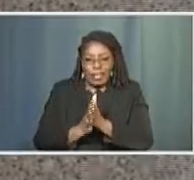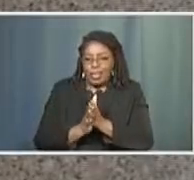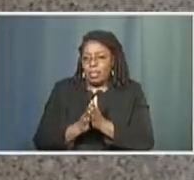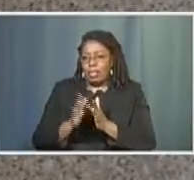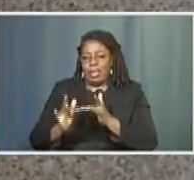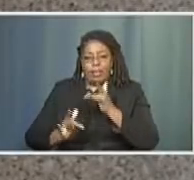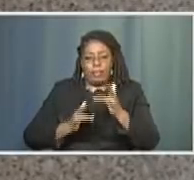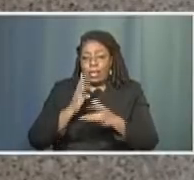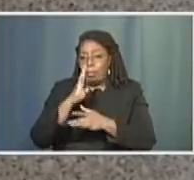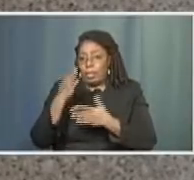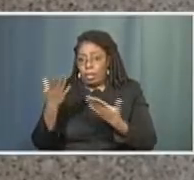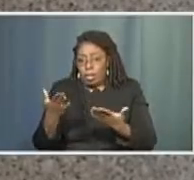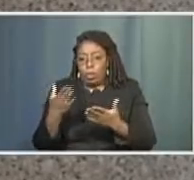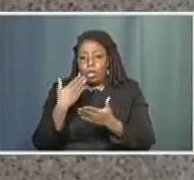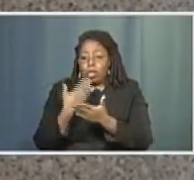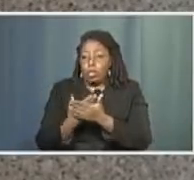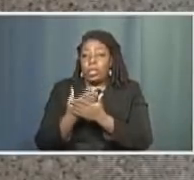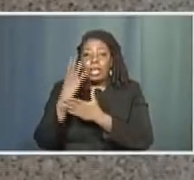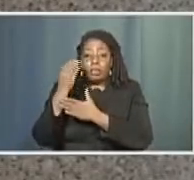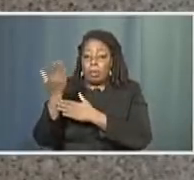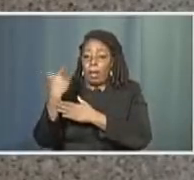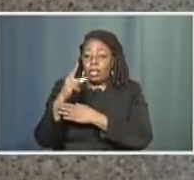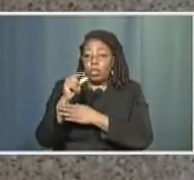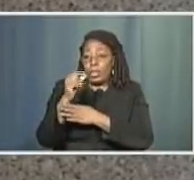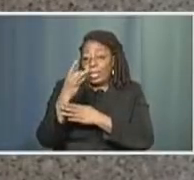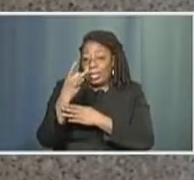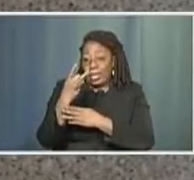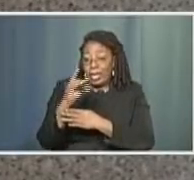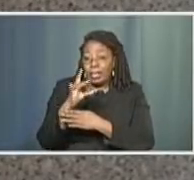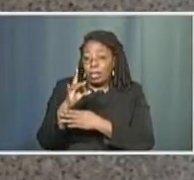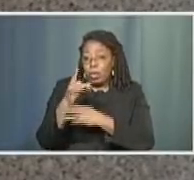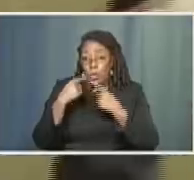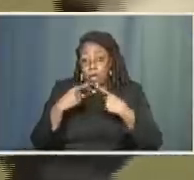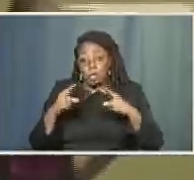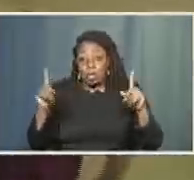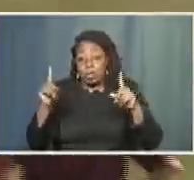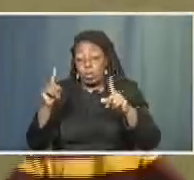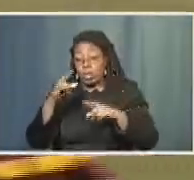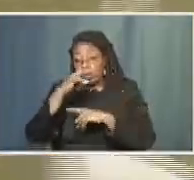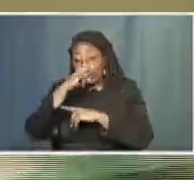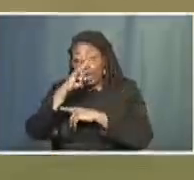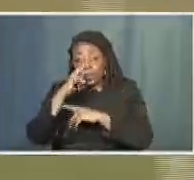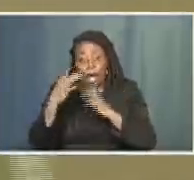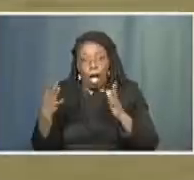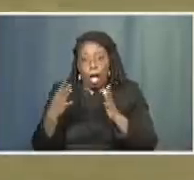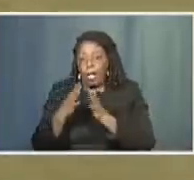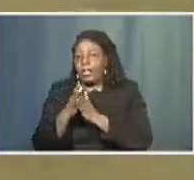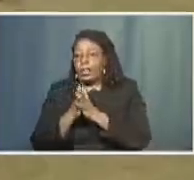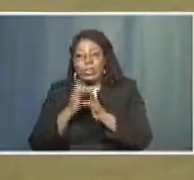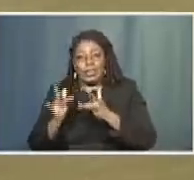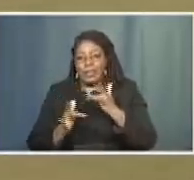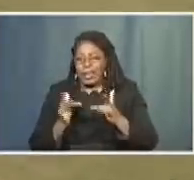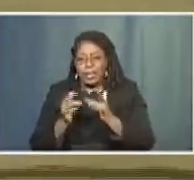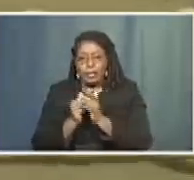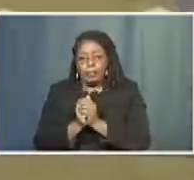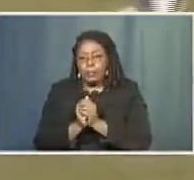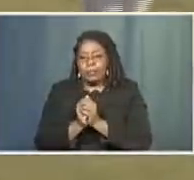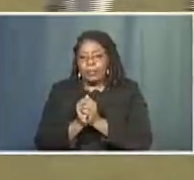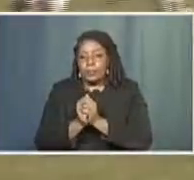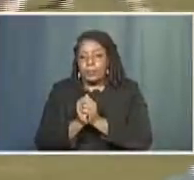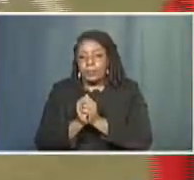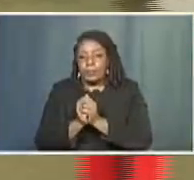great experience in 2018, and when we did the bowl announcement with the kids, you should have seen the excitement. Needless to say, what do you think the reaction